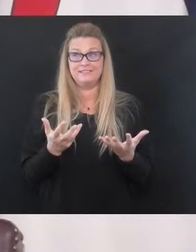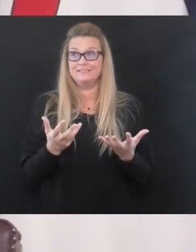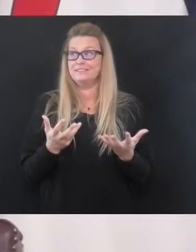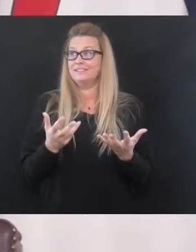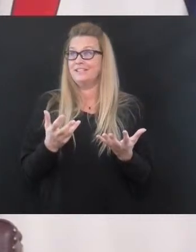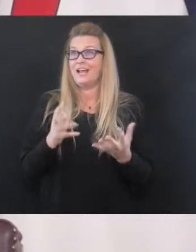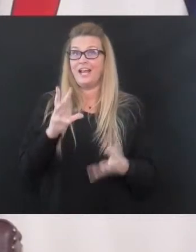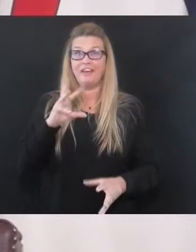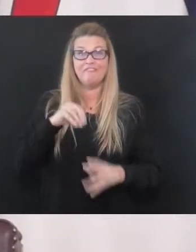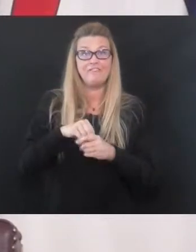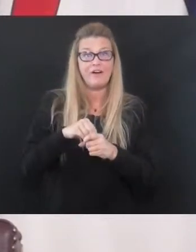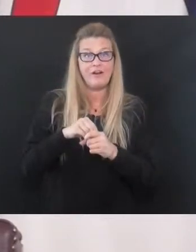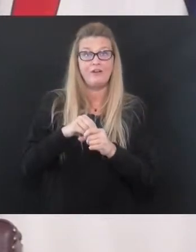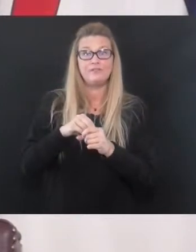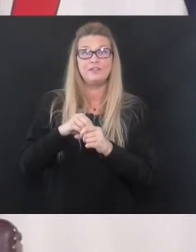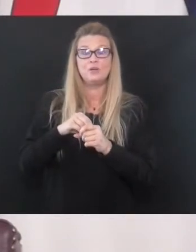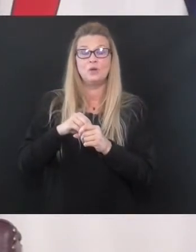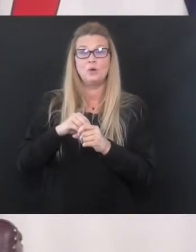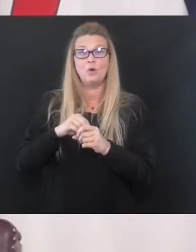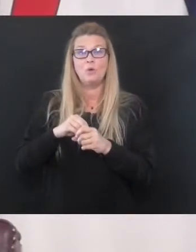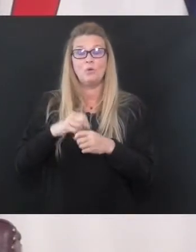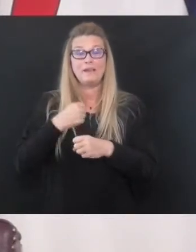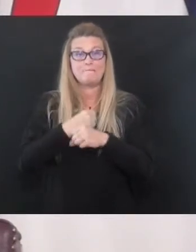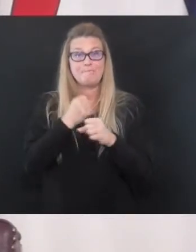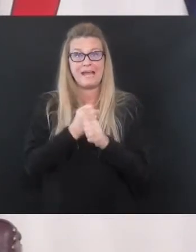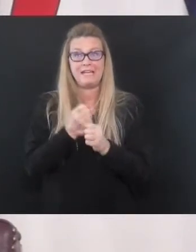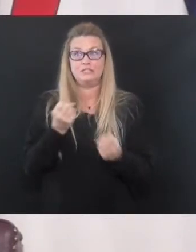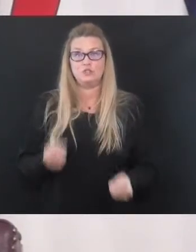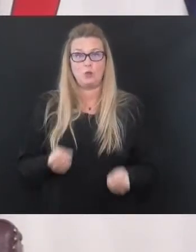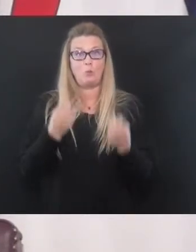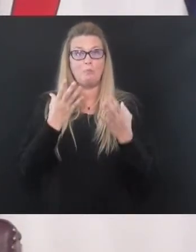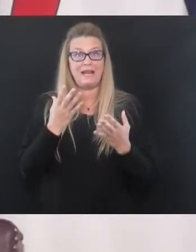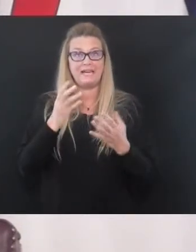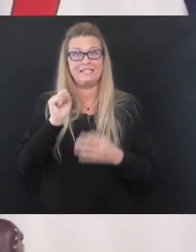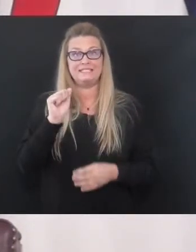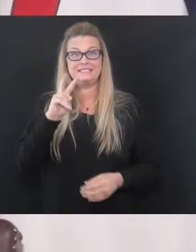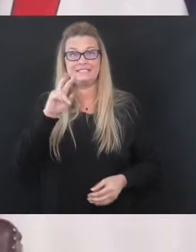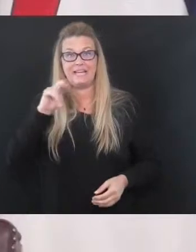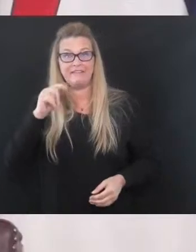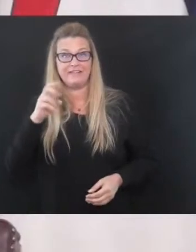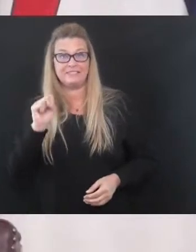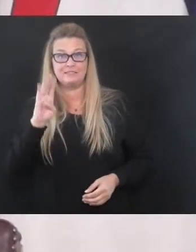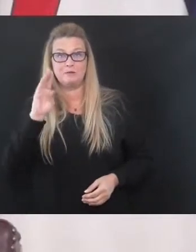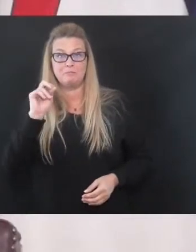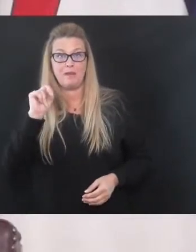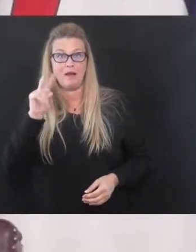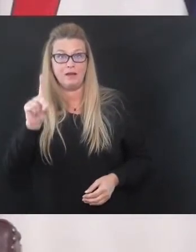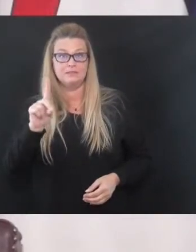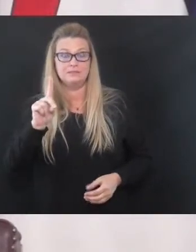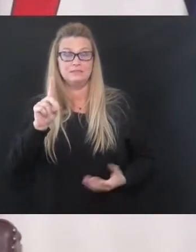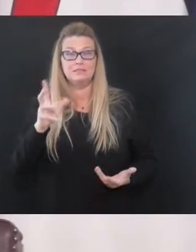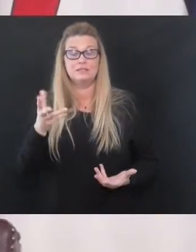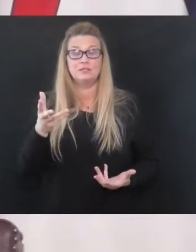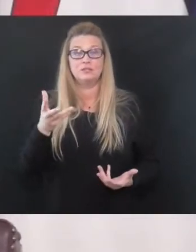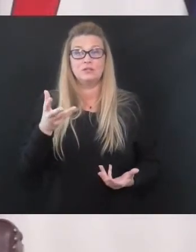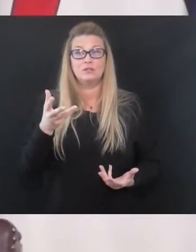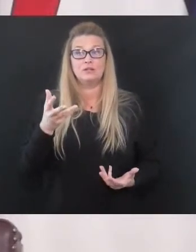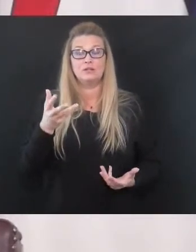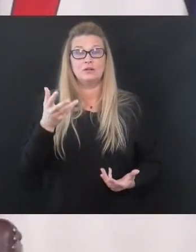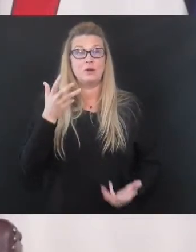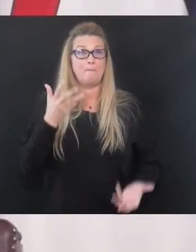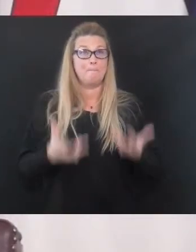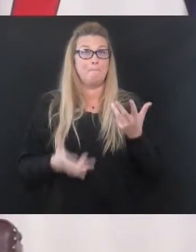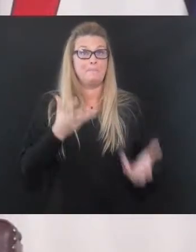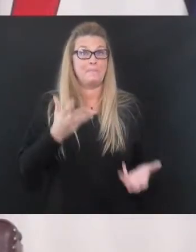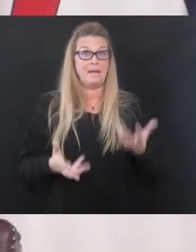and it may be at the end of the day that we've got to flip this back a little bit, from the standpoint of maybe we